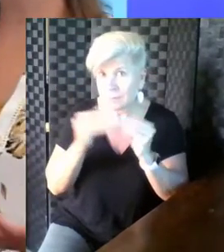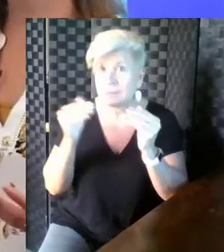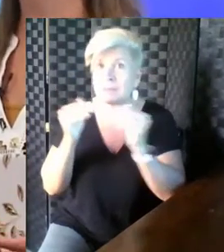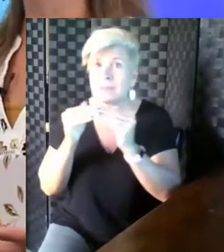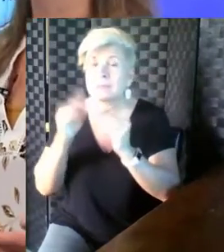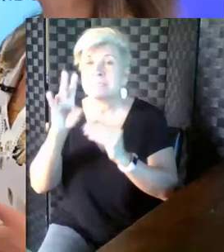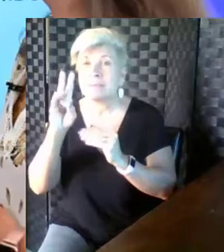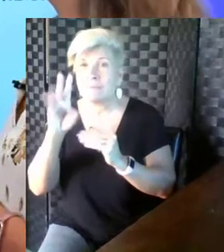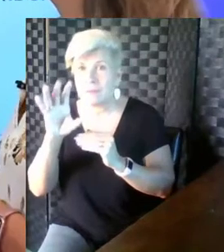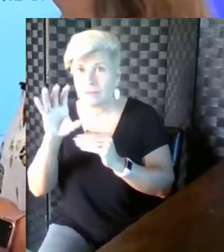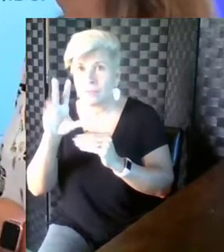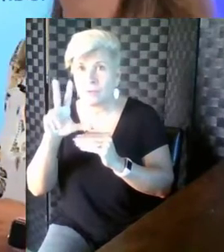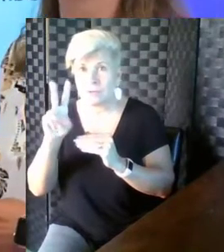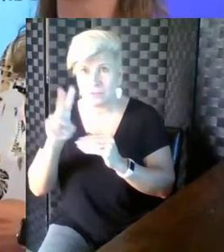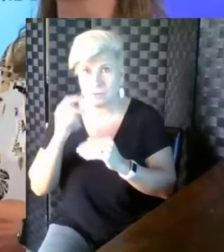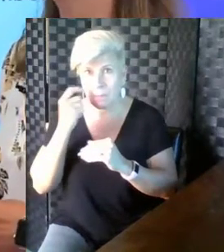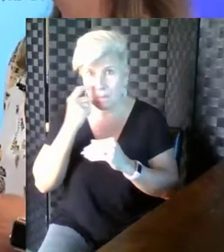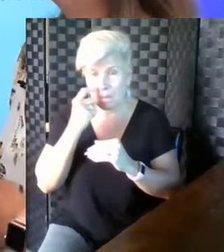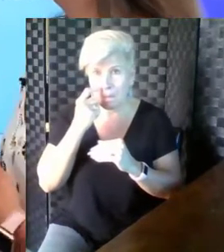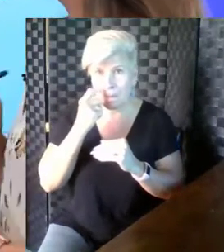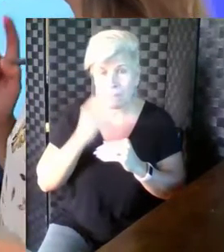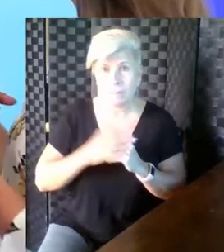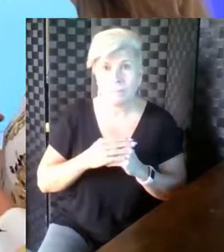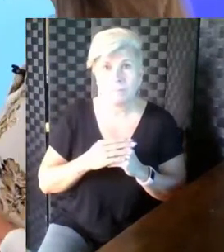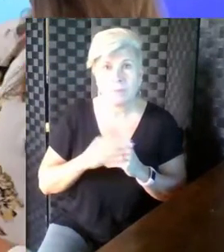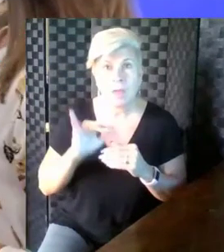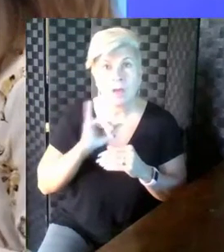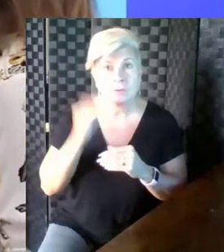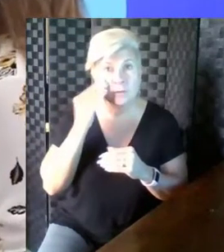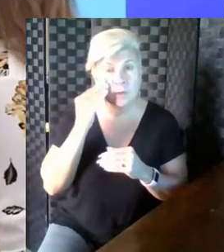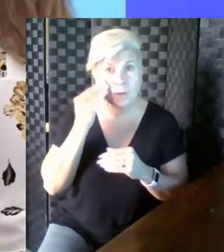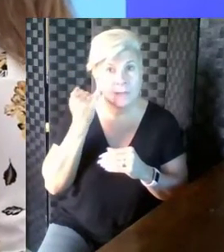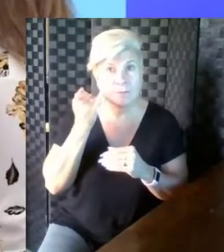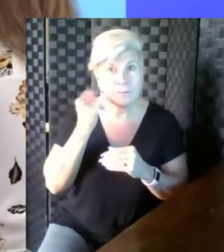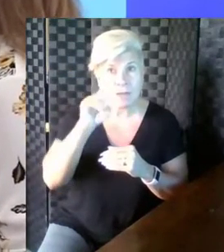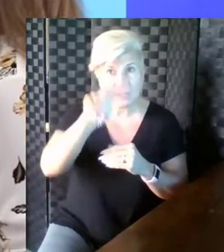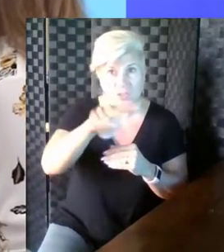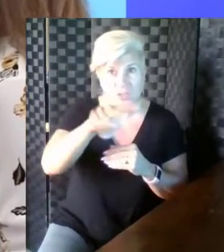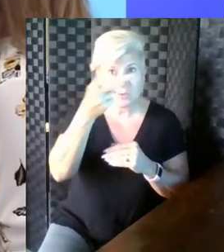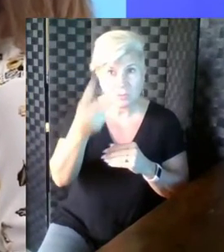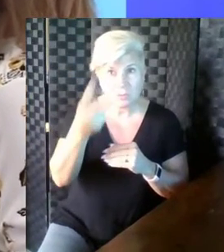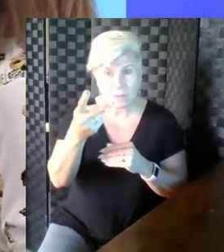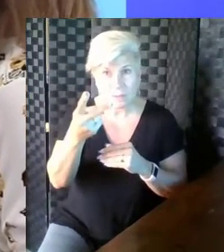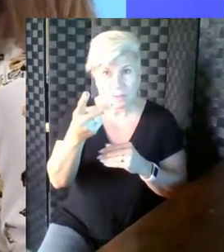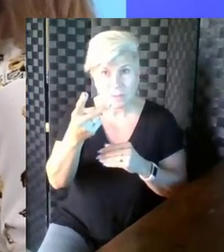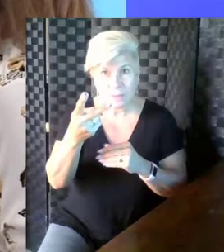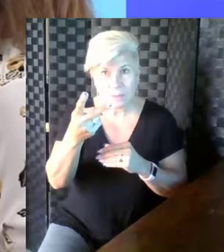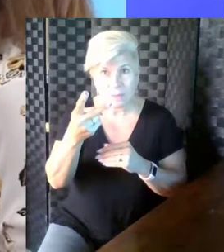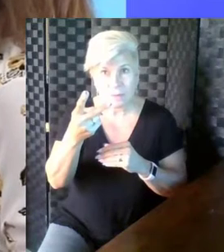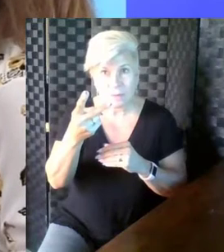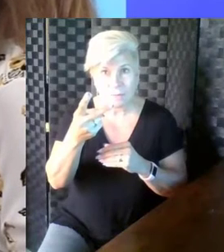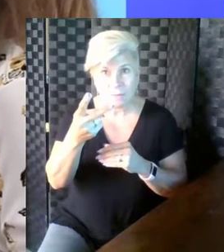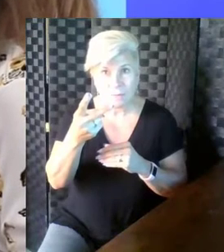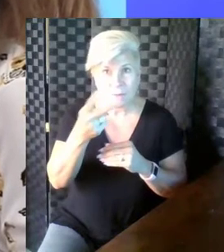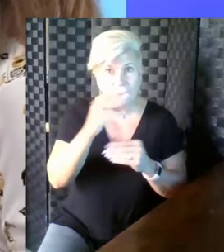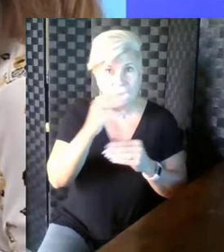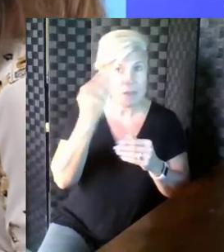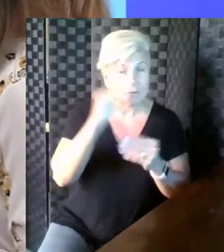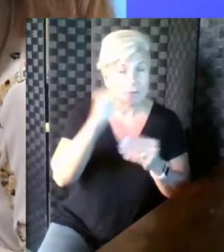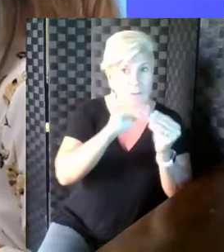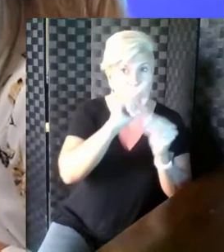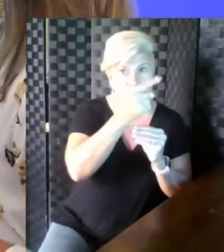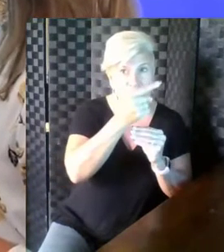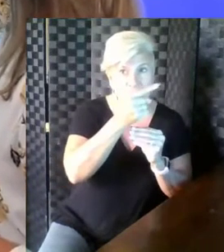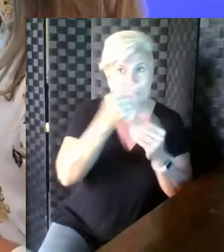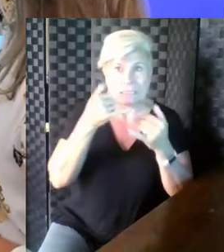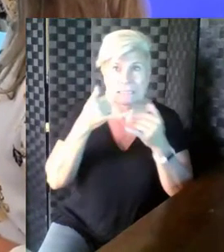number, then I'm going to get 732. I also know that if I switch those numbers around and I put that unknown number